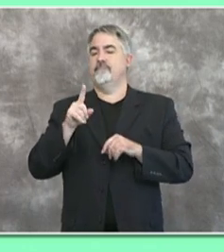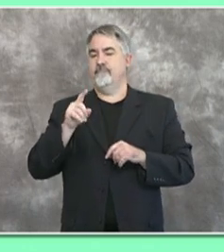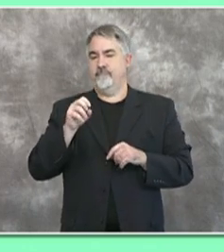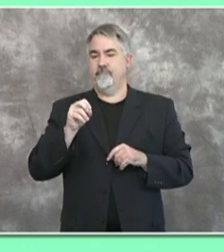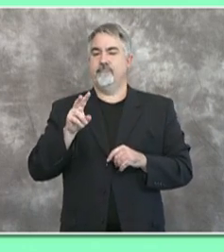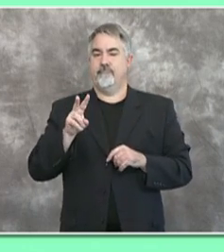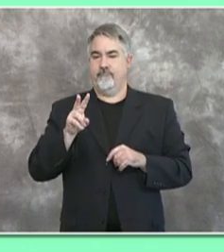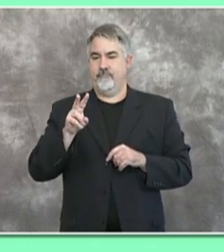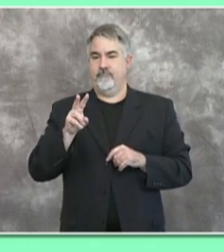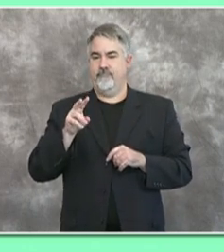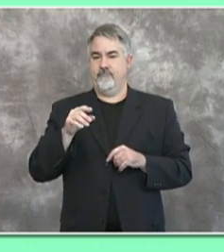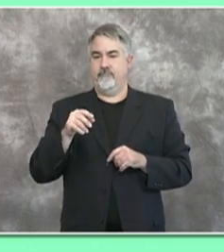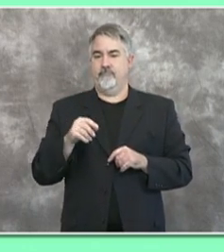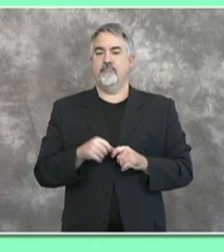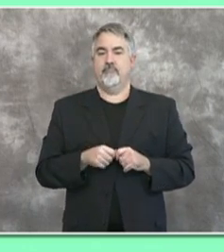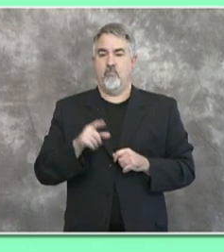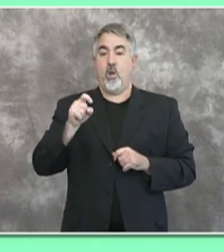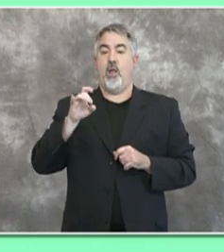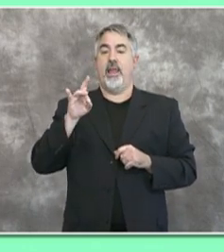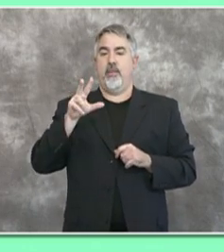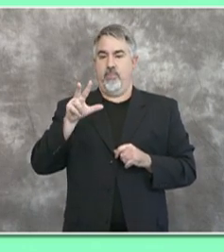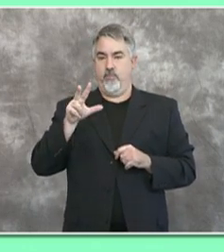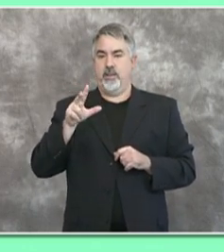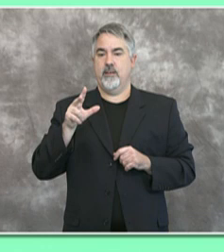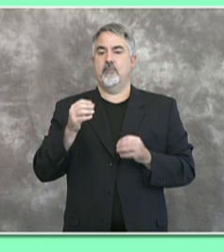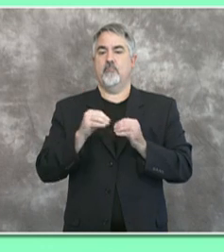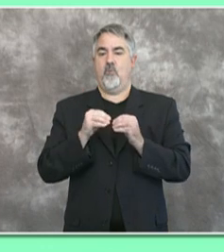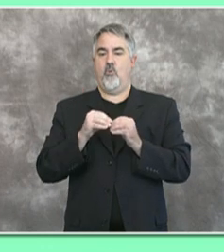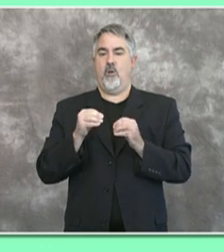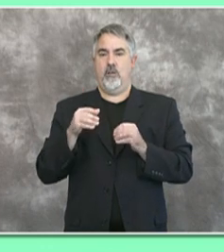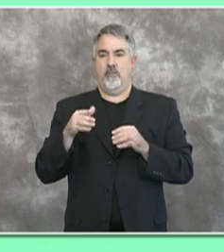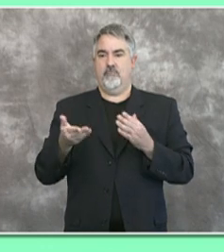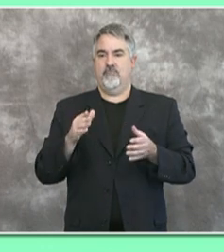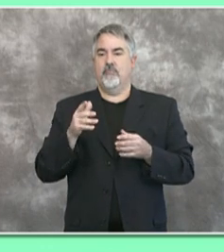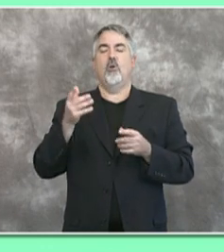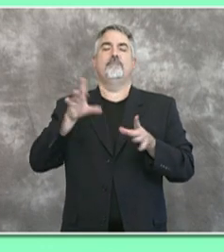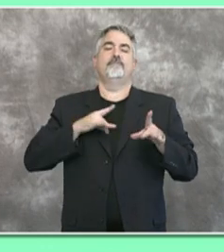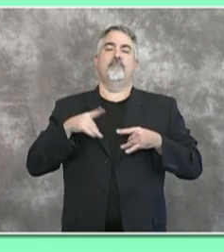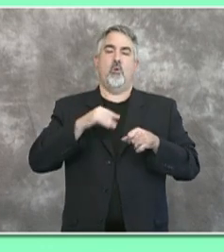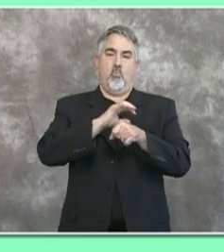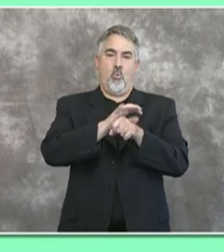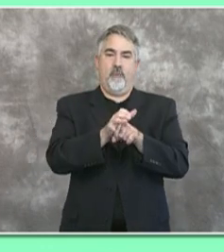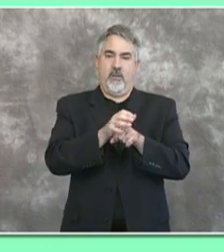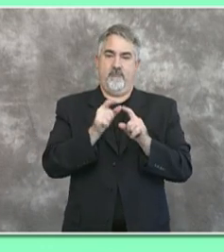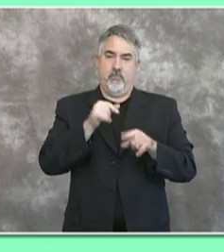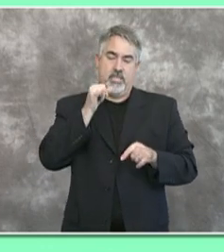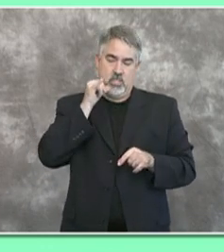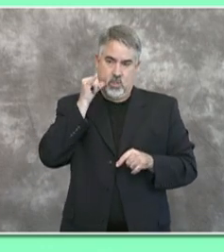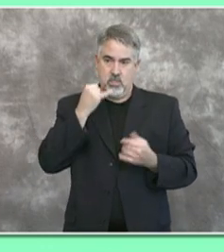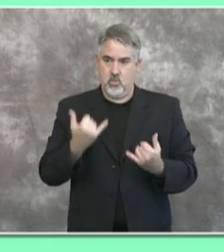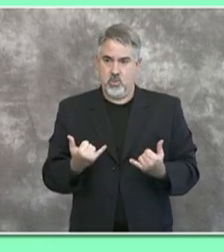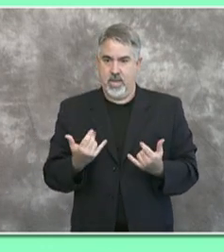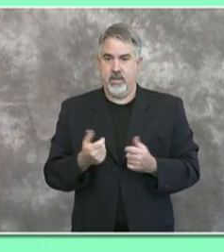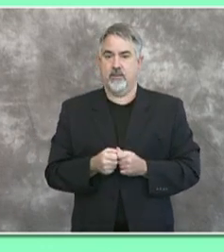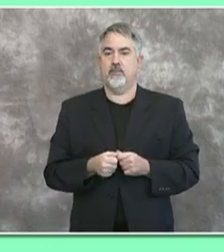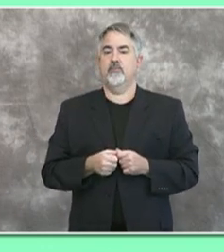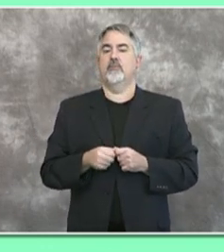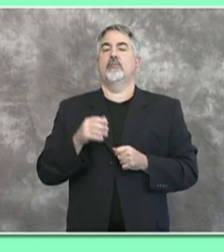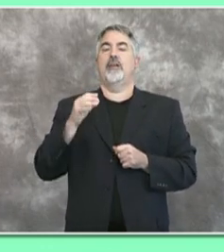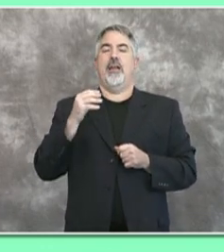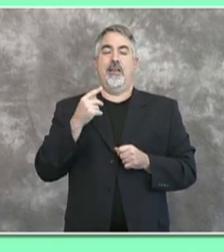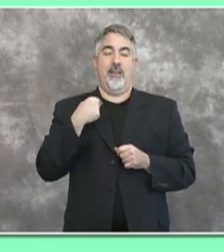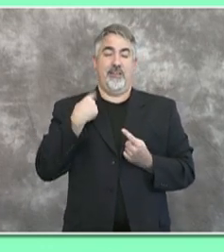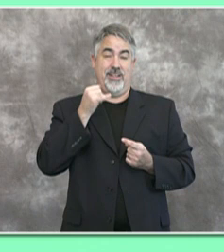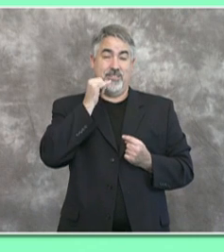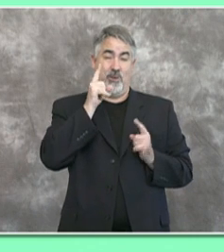as well as 102 deaths, which is 2 more deaths than reported yesterday. Of the 2